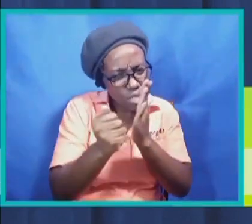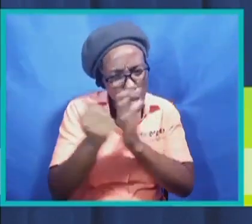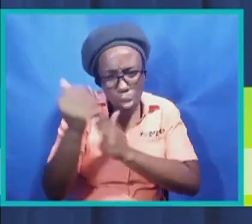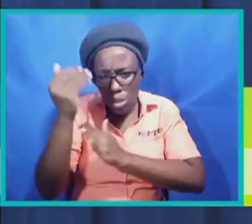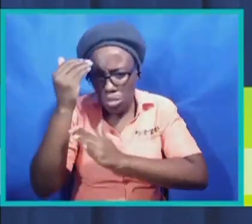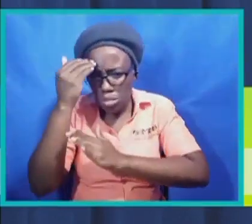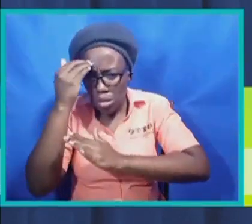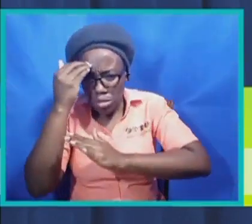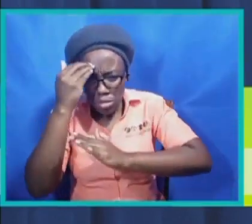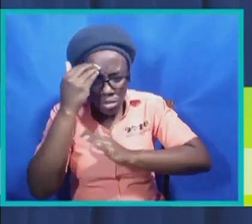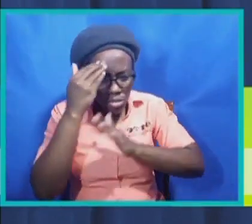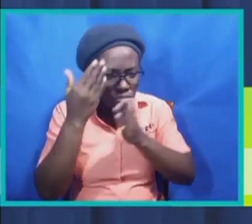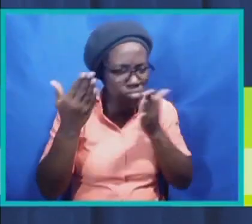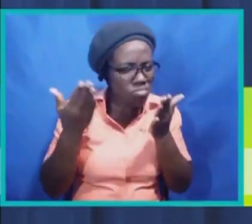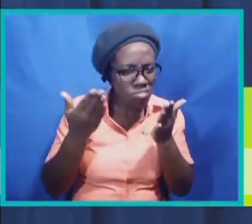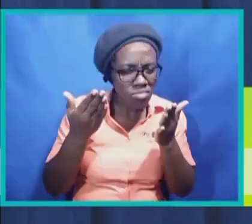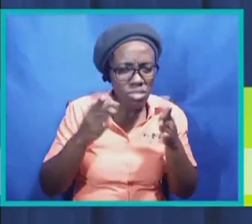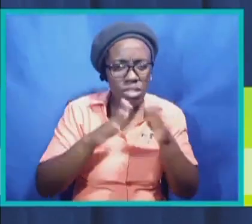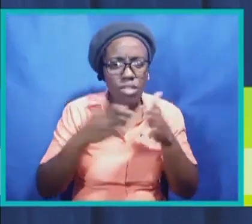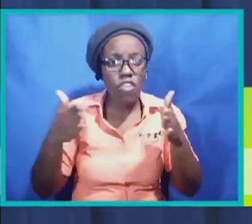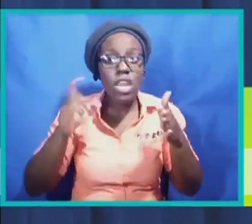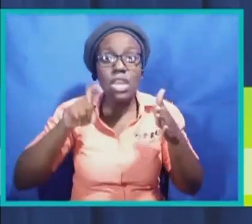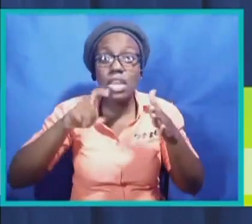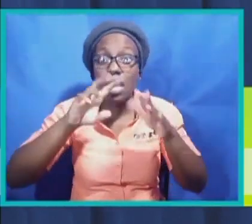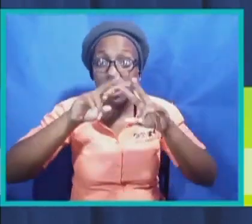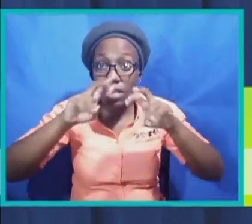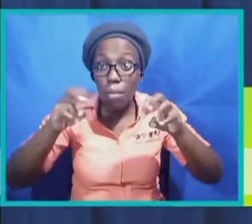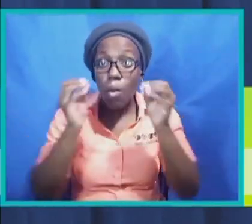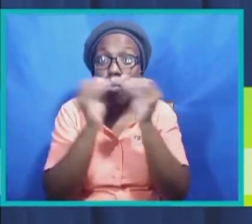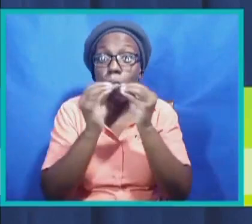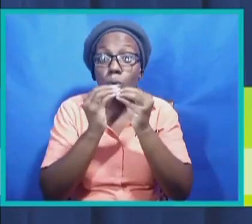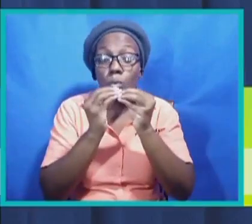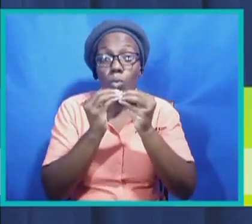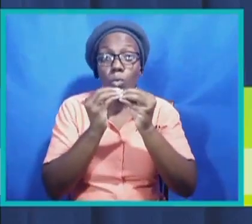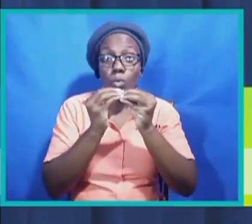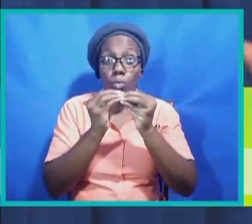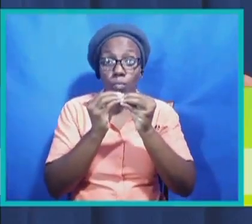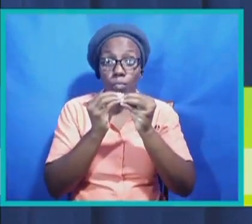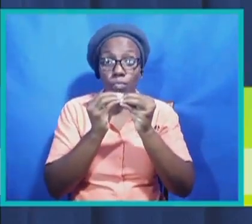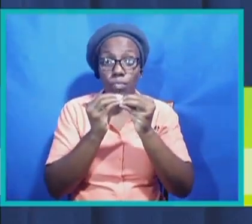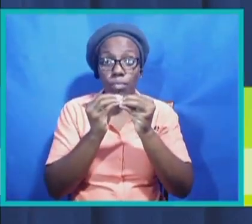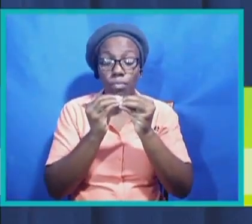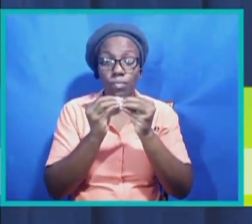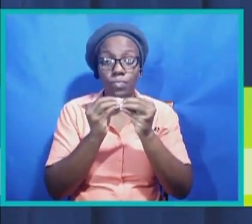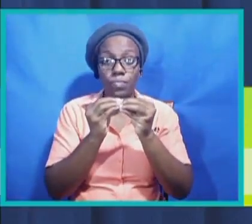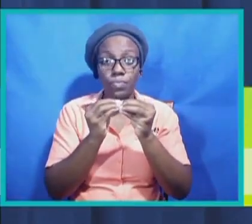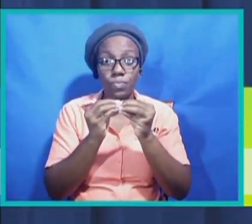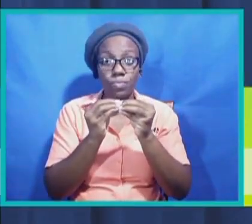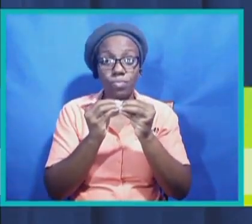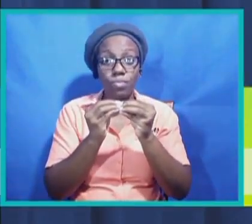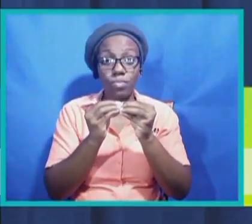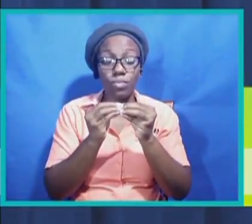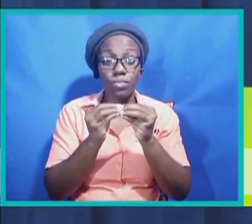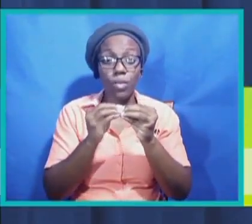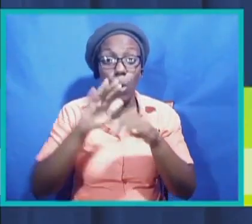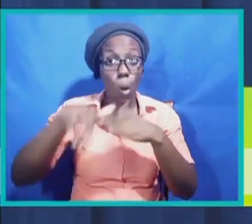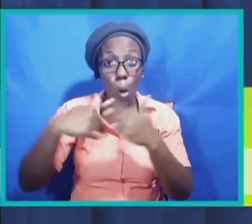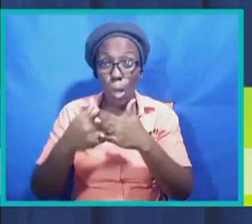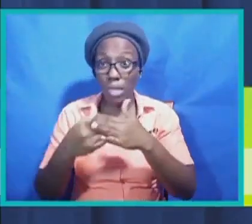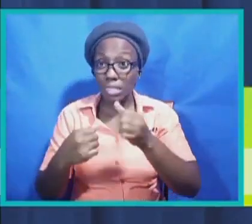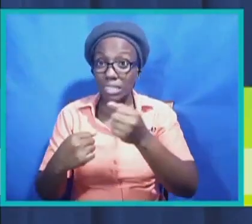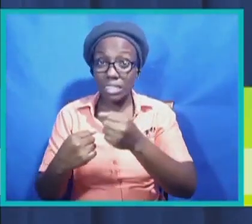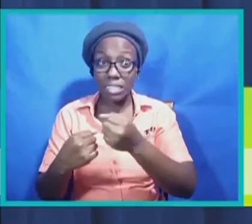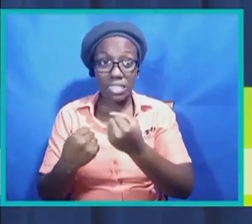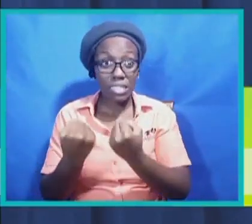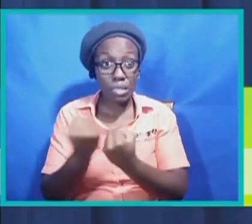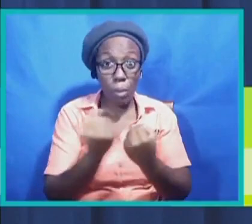currently. You have to bring in those supporting elements. And in our case now, you would see a big thrust towards the